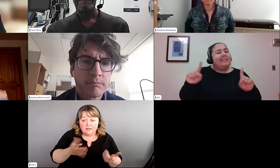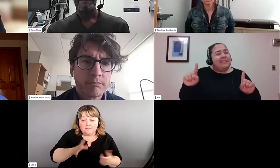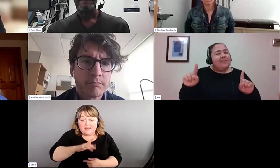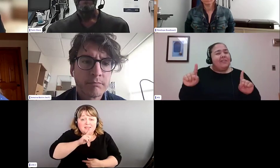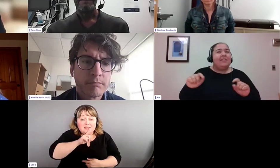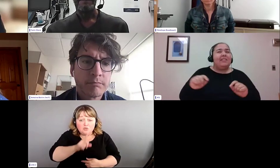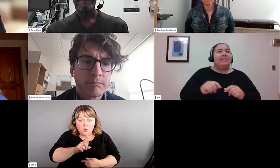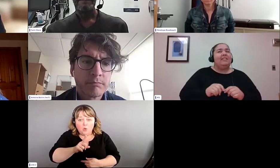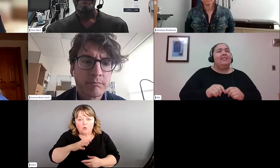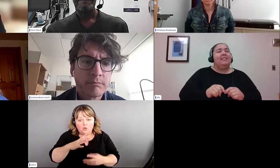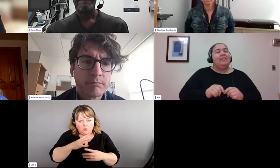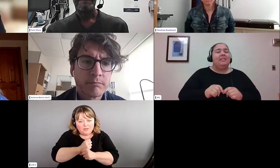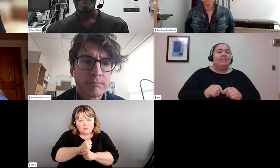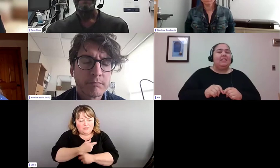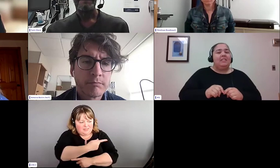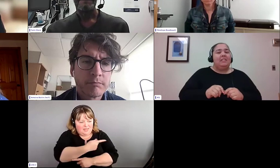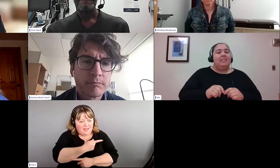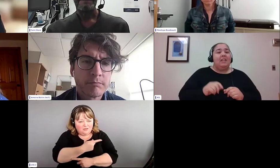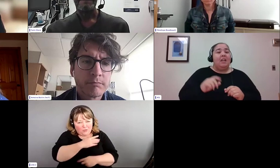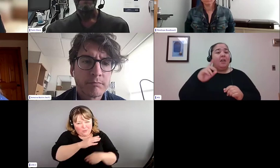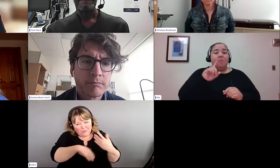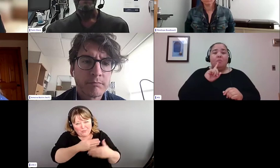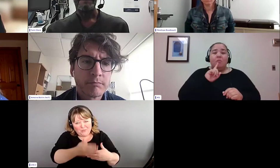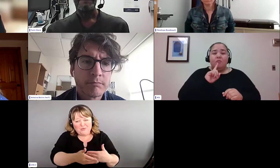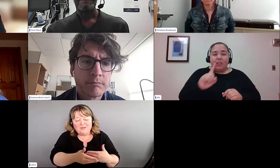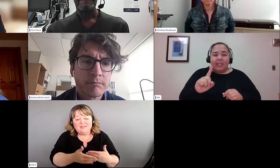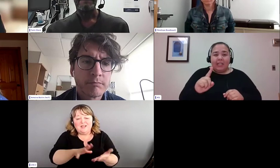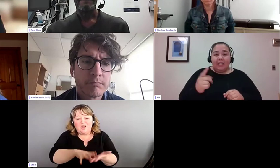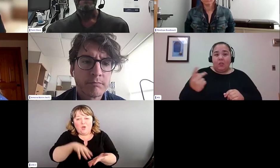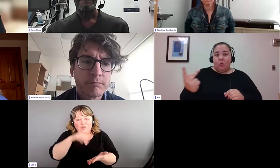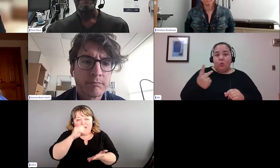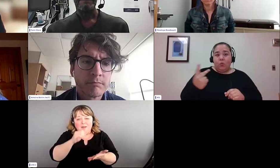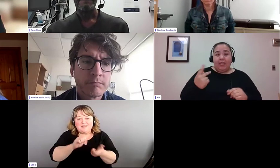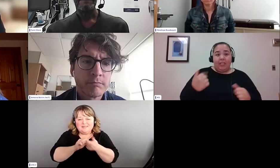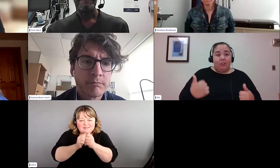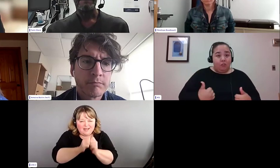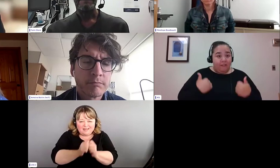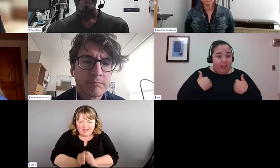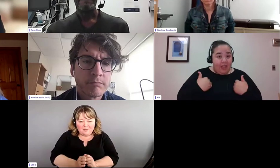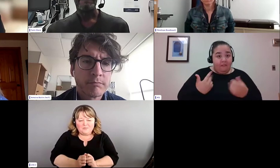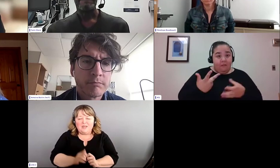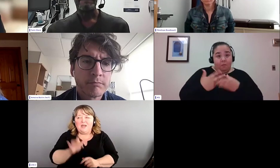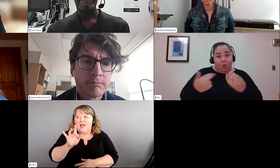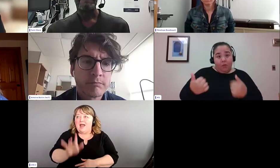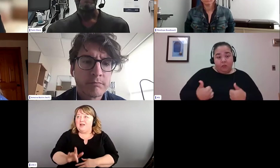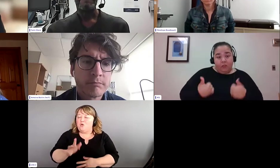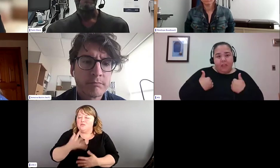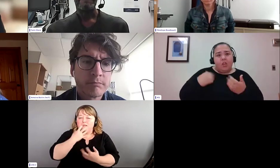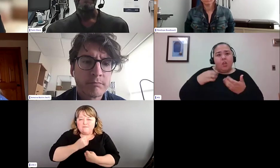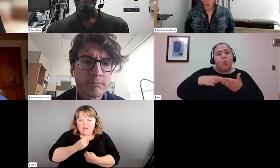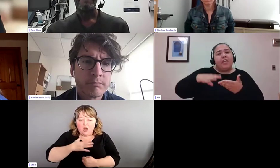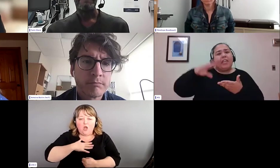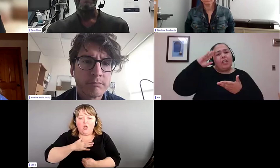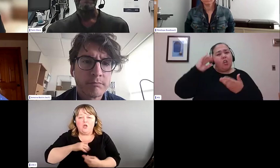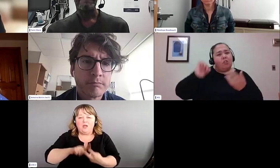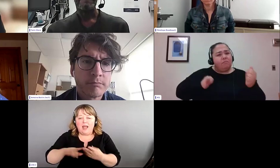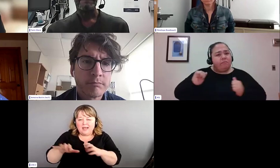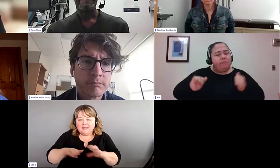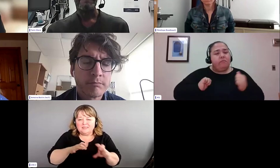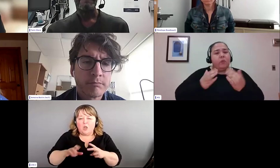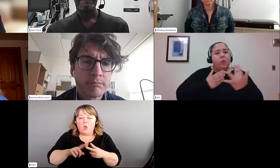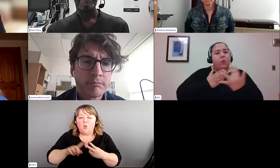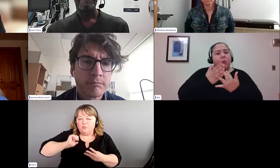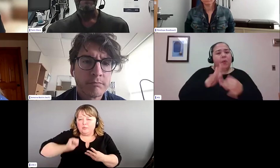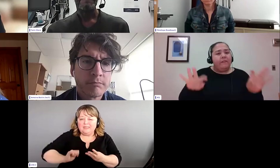somewhere in the foundationally, not only did we survive, both of us, we learned resilience, but through our values,